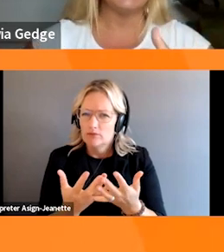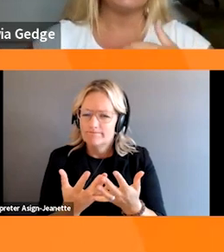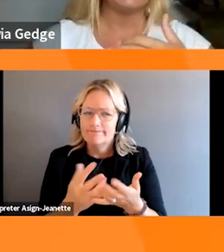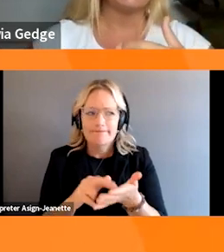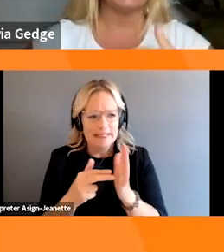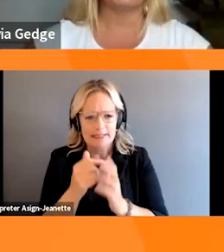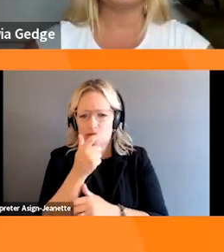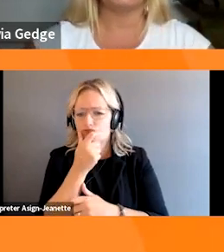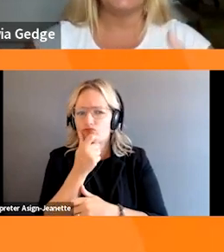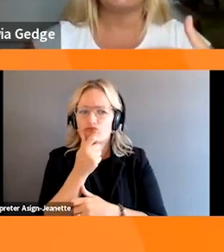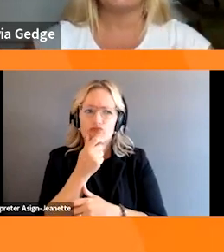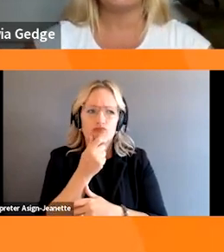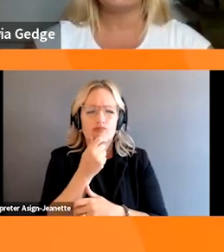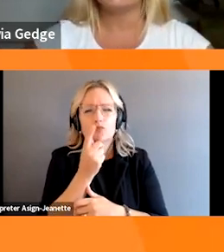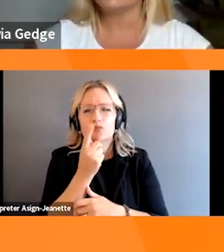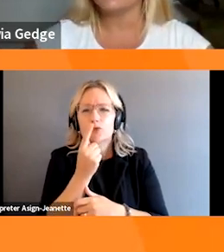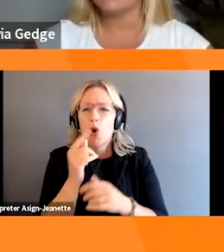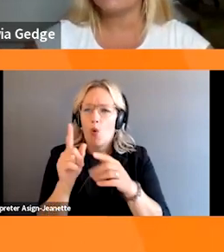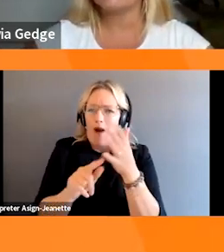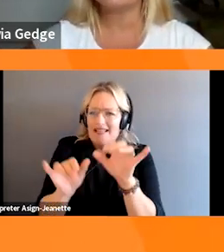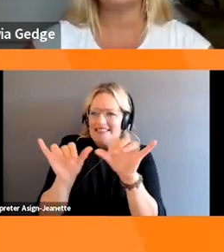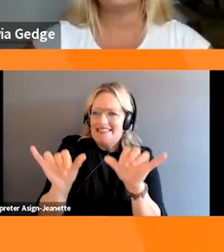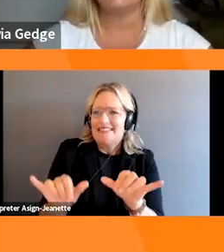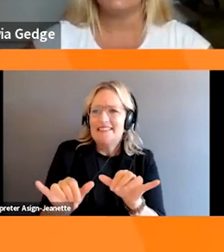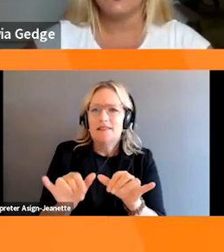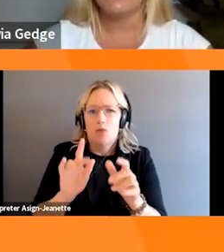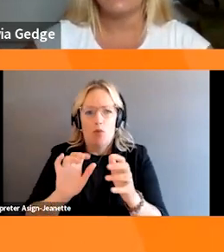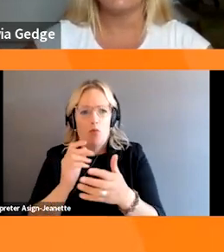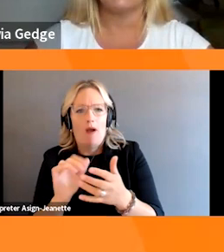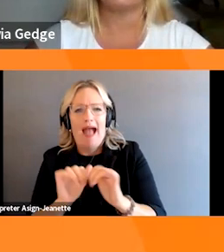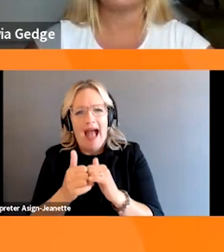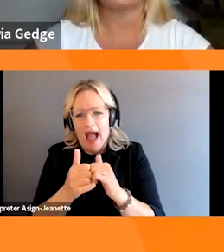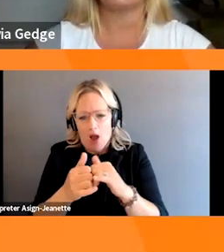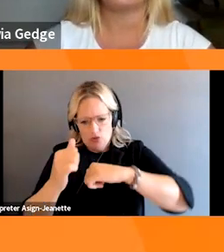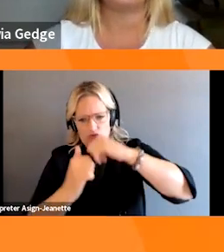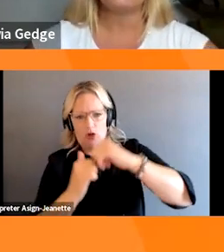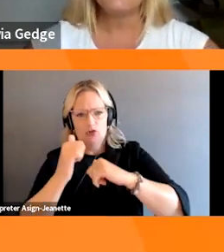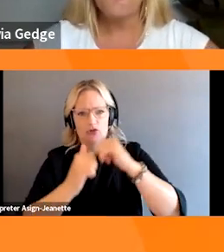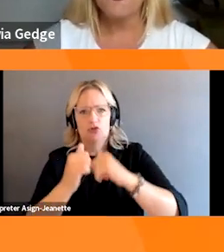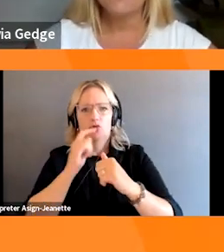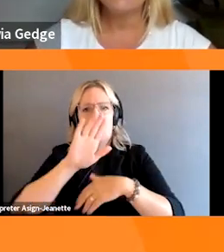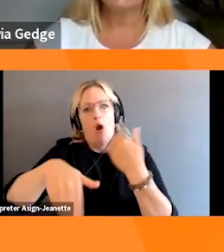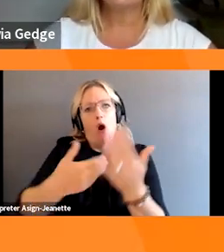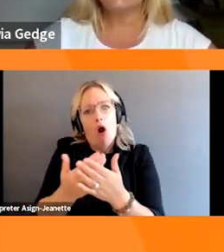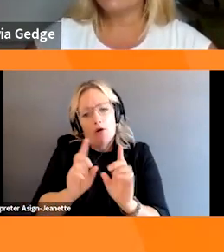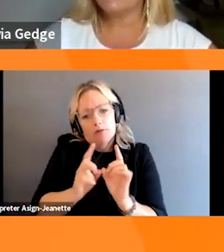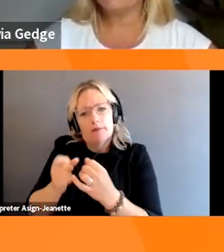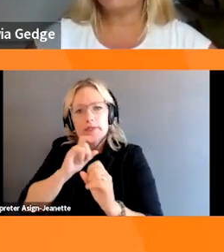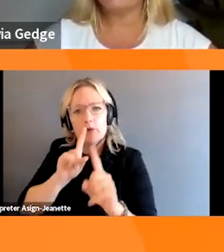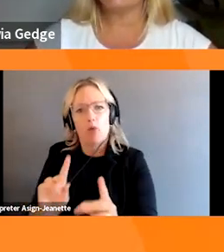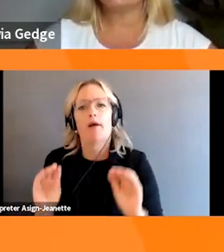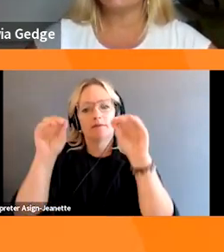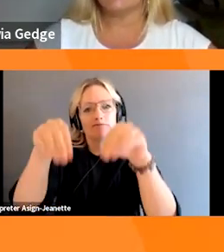Because later, sort of, the bigger you get, the more sort of transparency you need to build into that process.